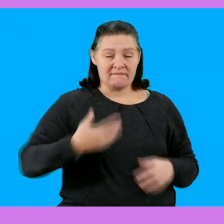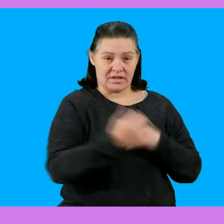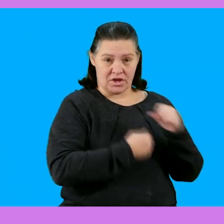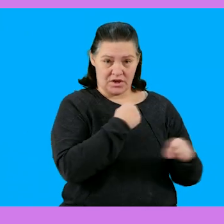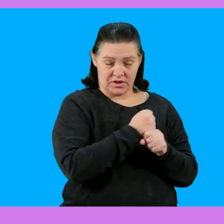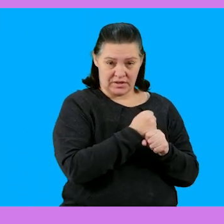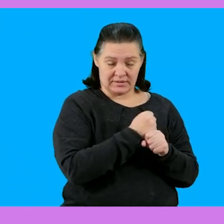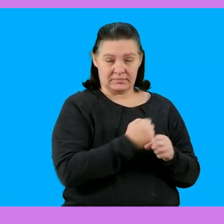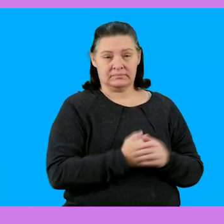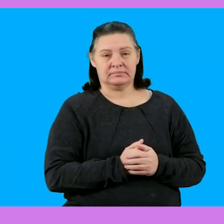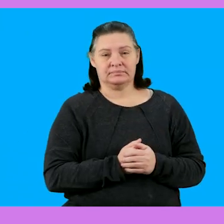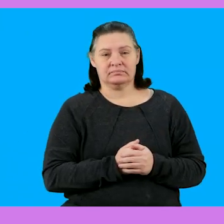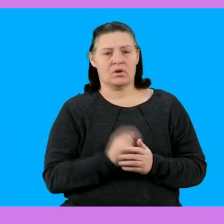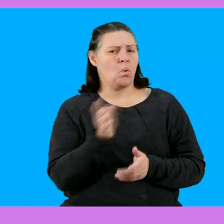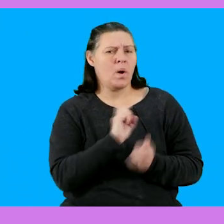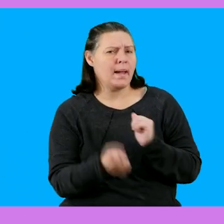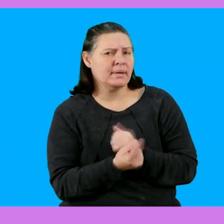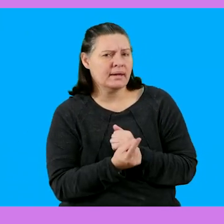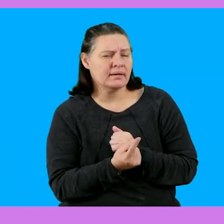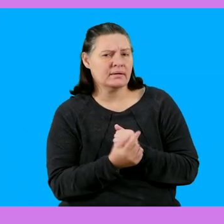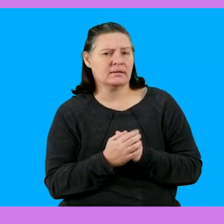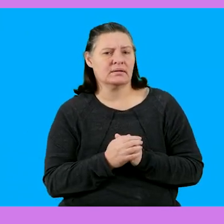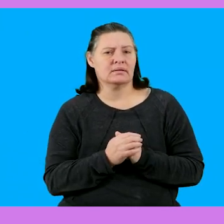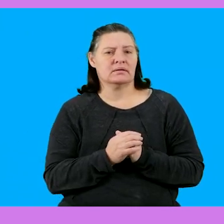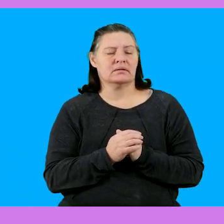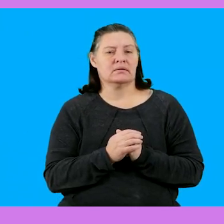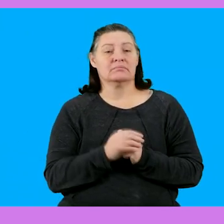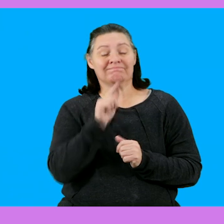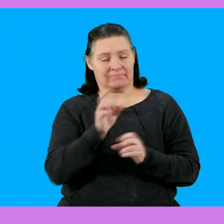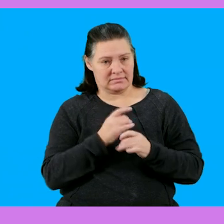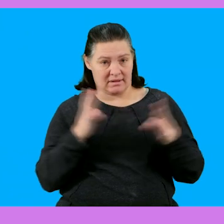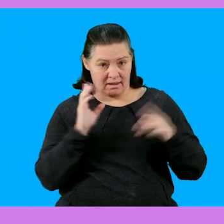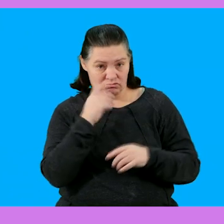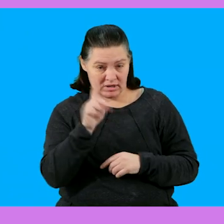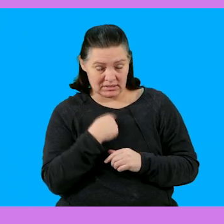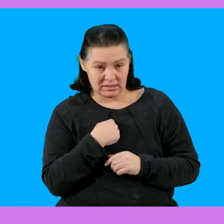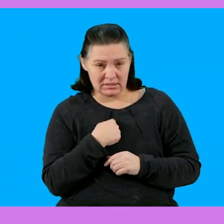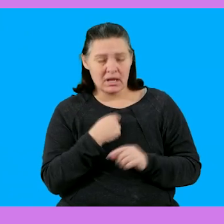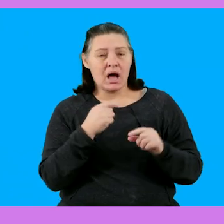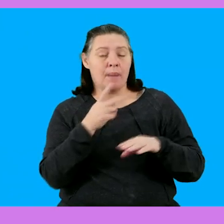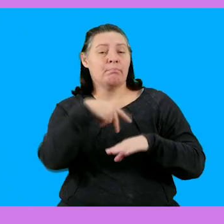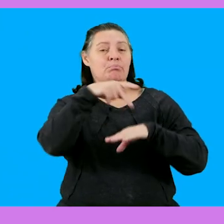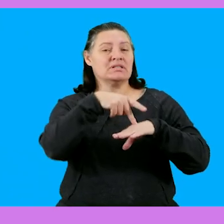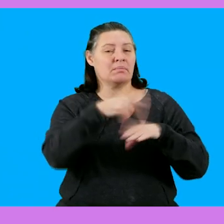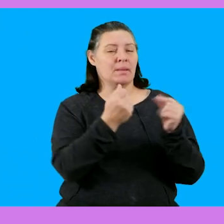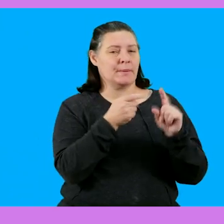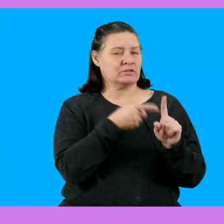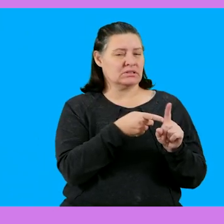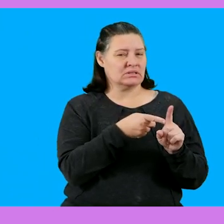okay, so let me write there, first half year, what will happen here? This is when we start, right? What is the principal